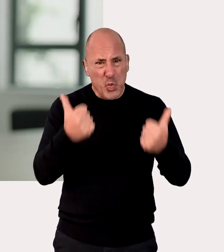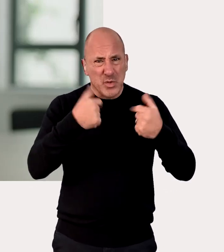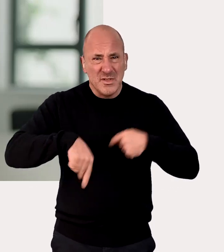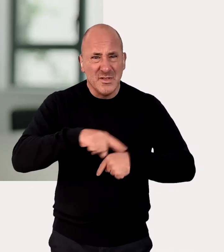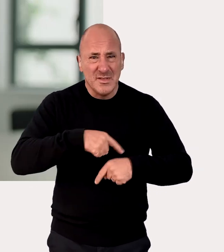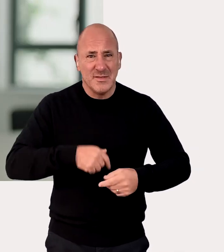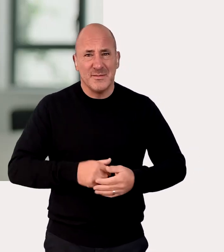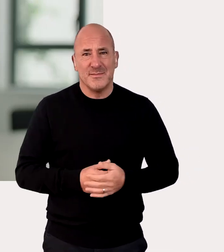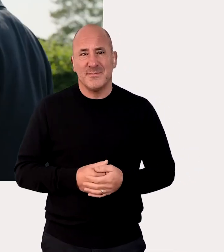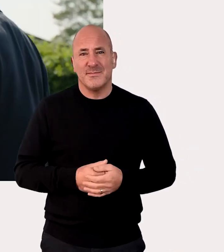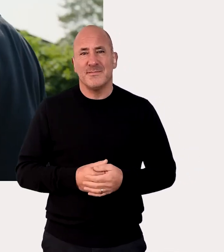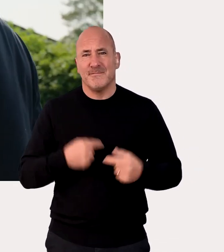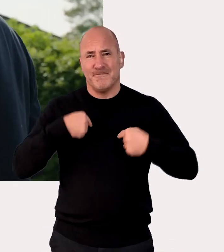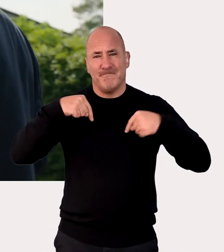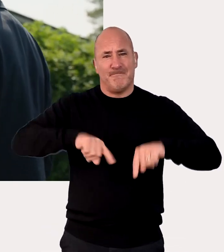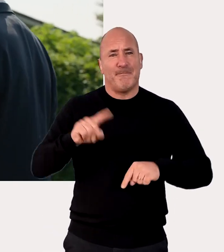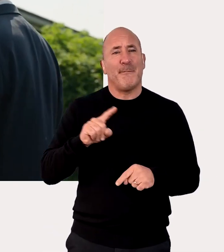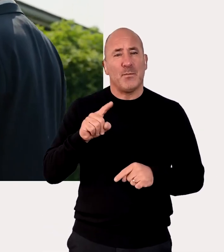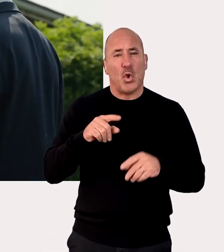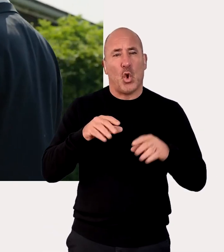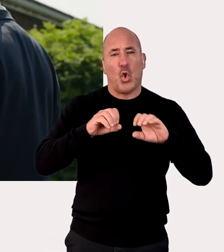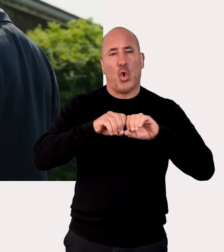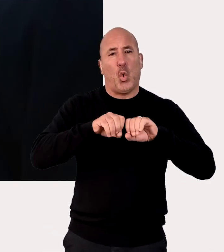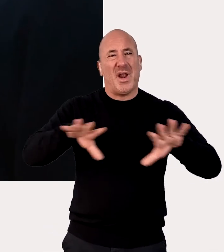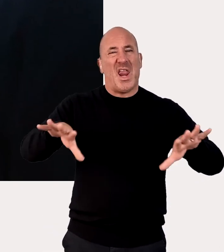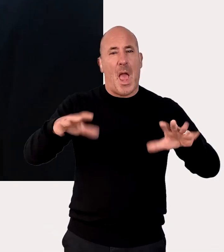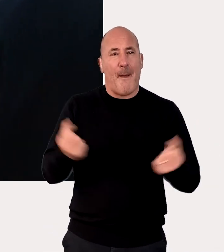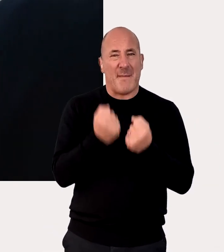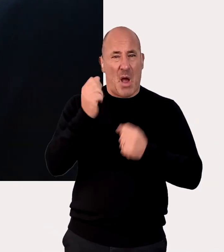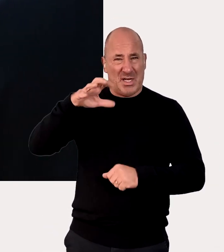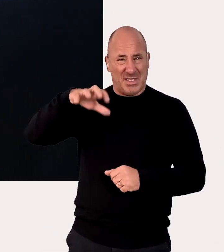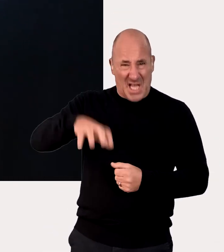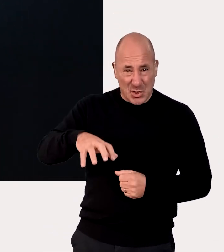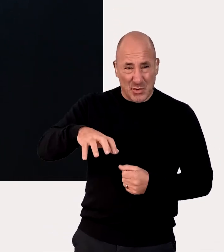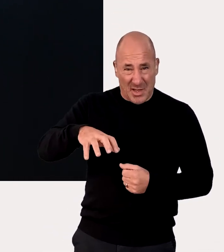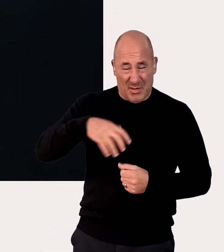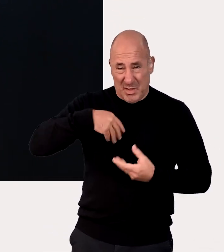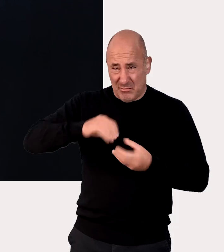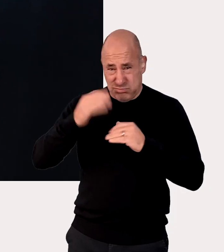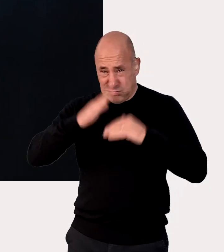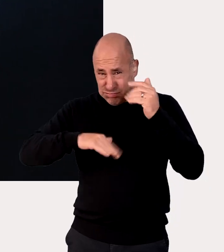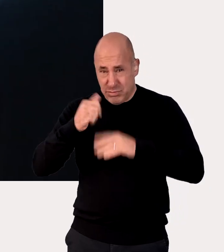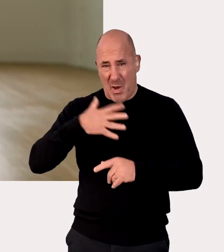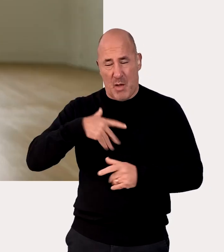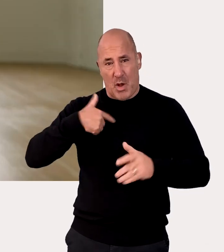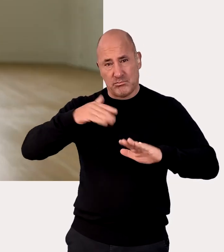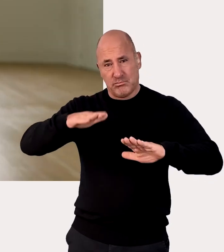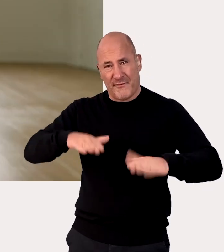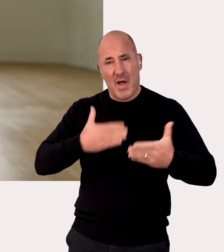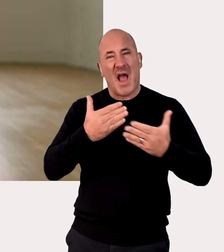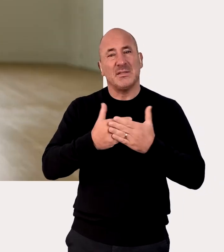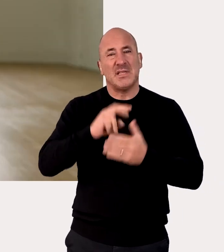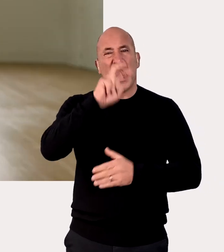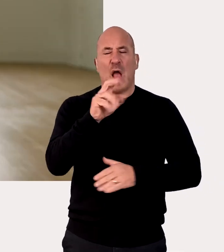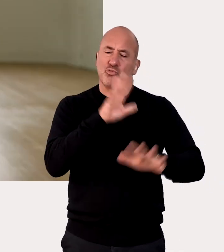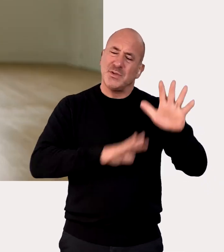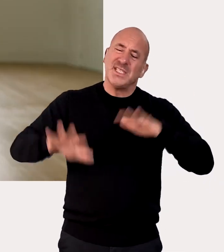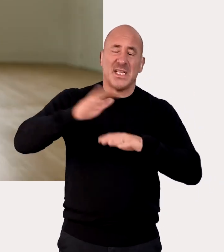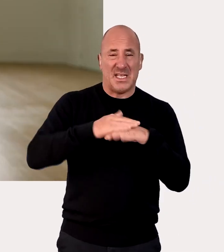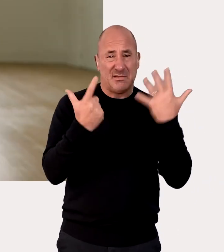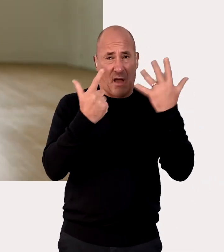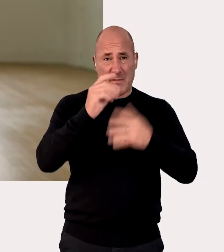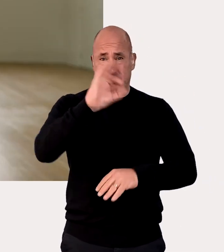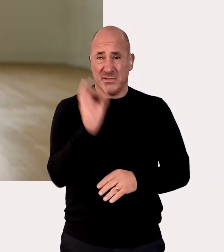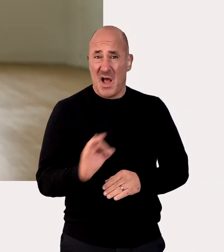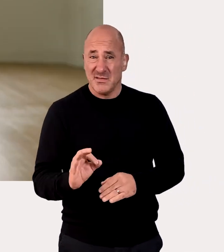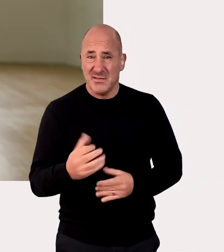for national security. The core of what we're doing is building a nuclear power station. And we're doing that to provide 7%